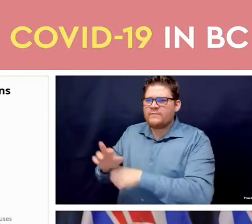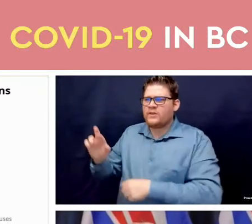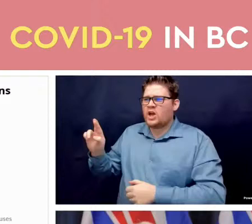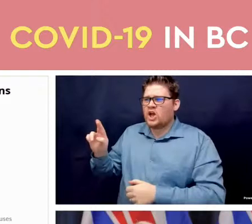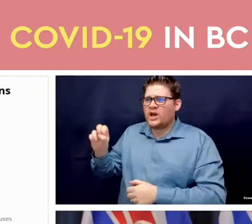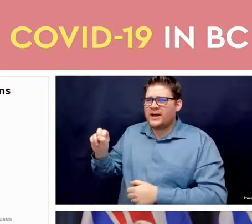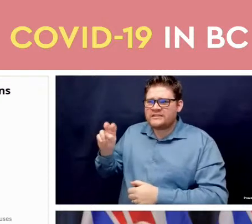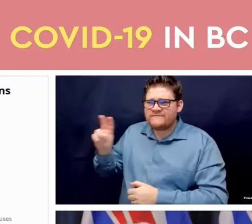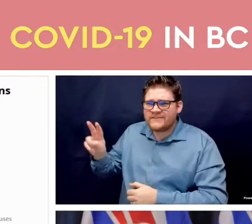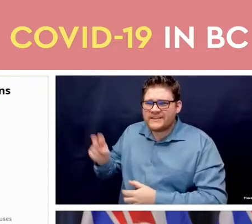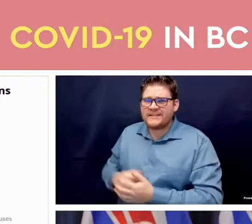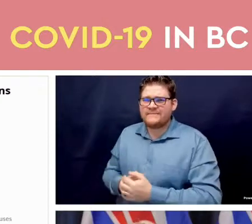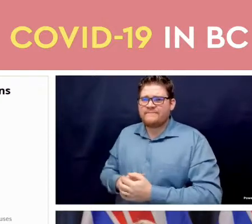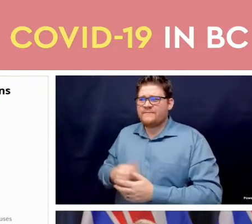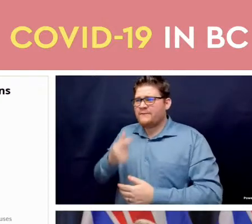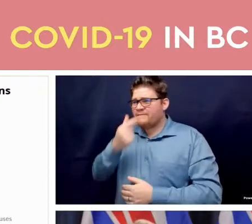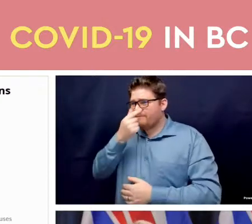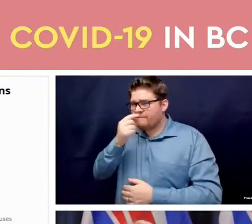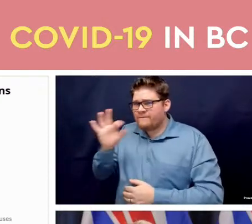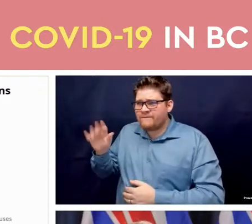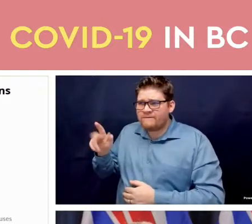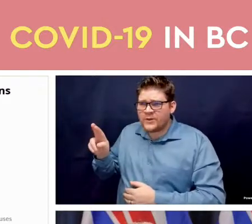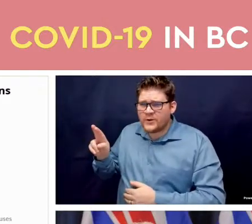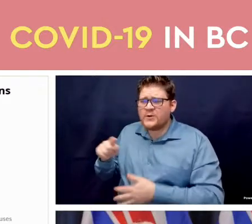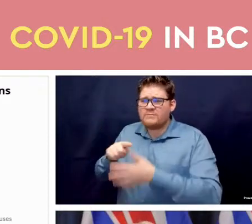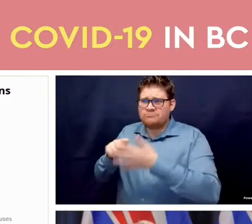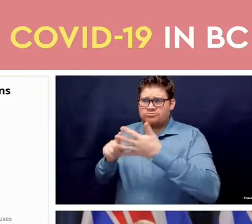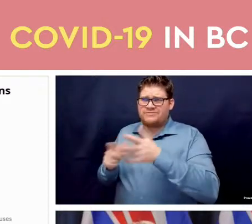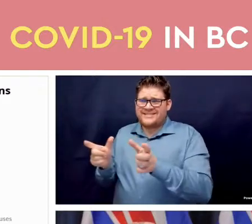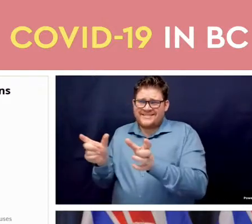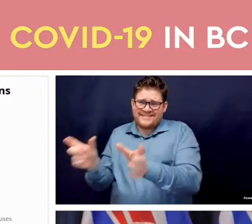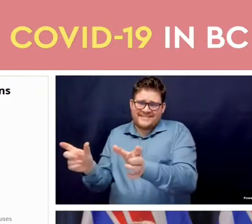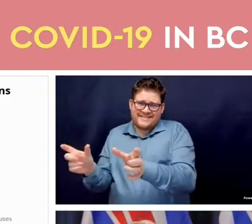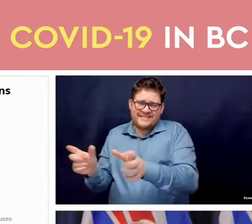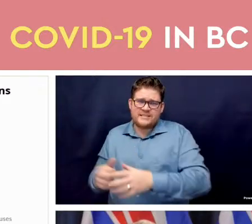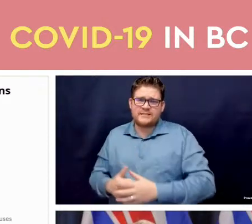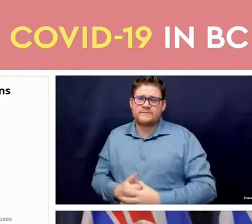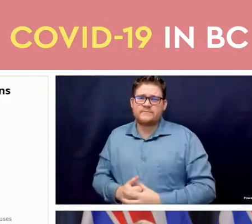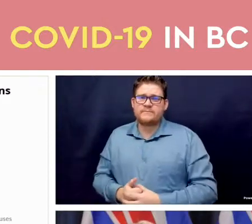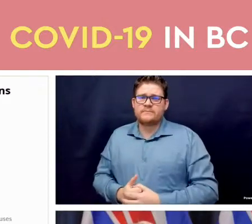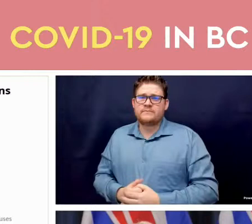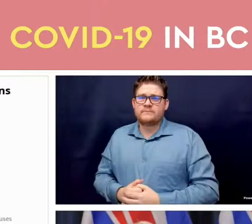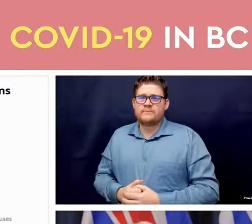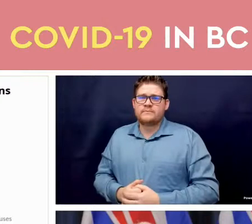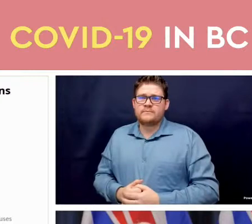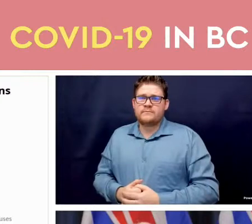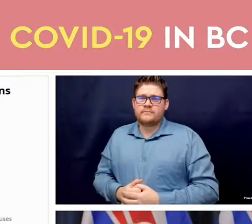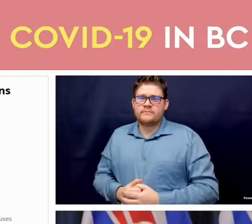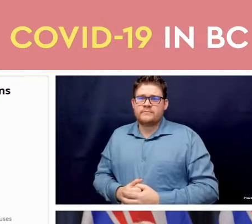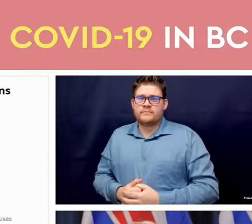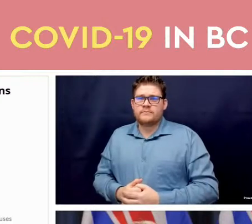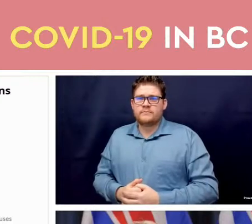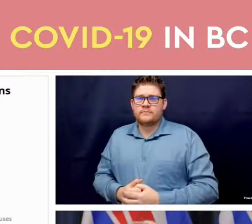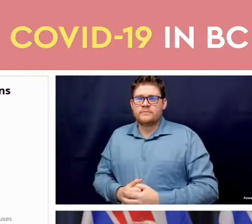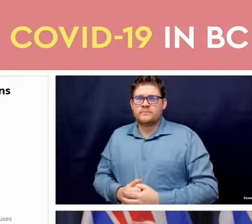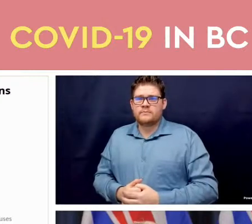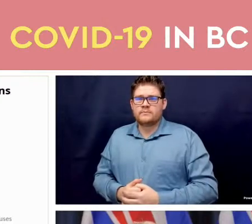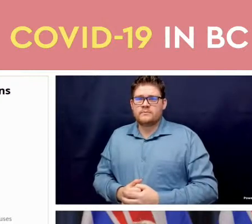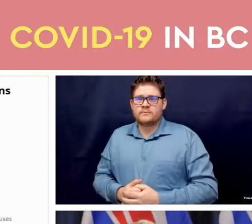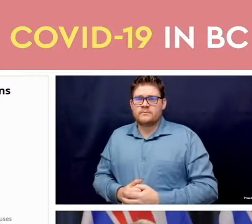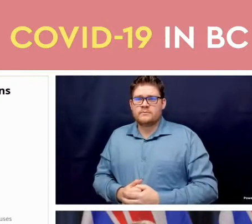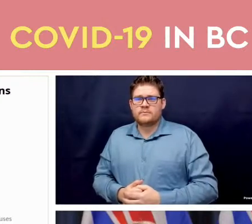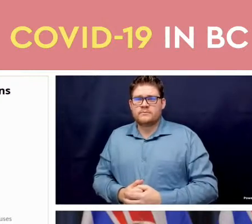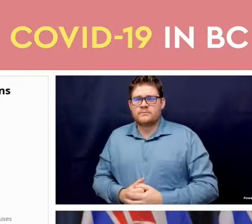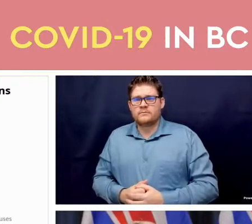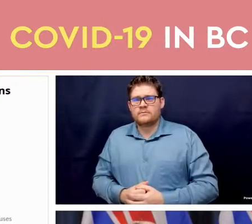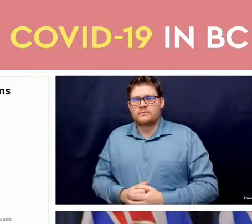virus circulating, we have a lot of milder illness caused by Omicron primarily in long-term care homes across the province.